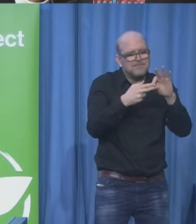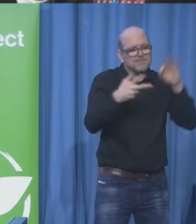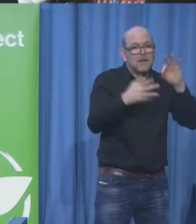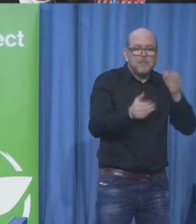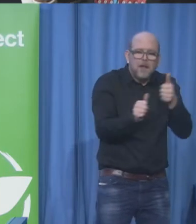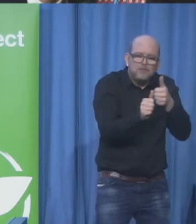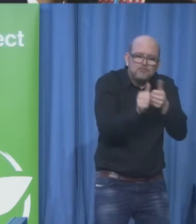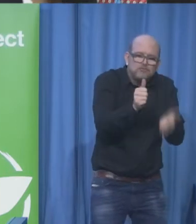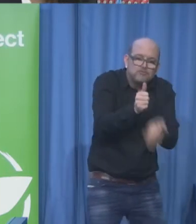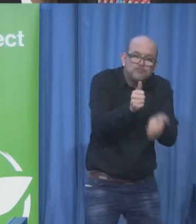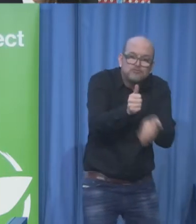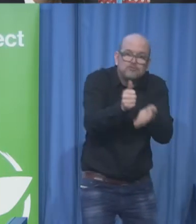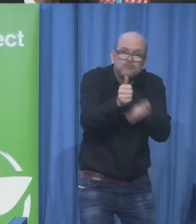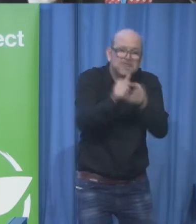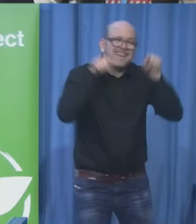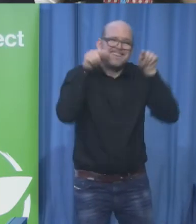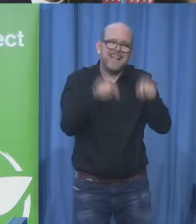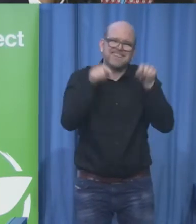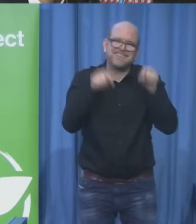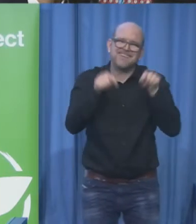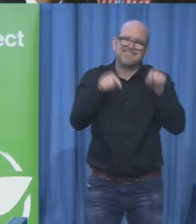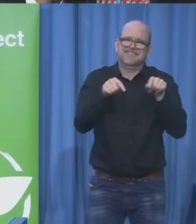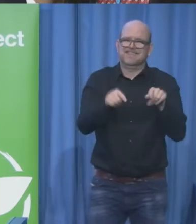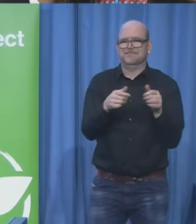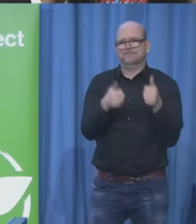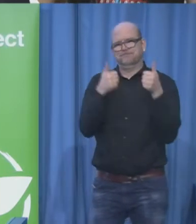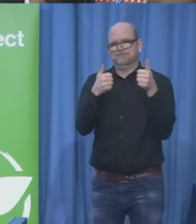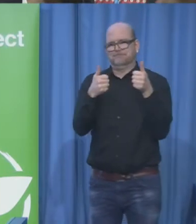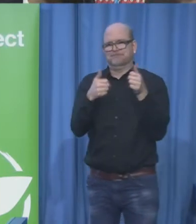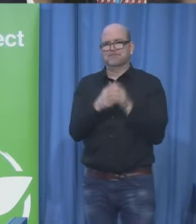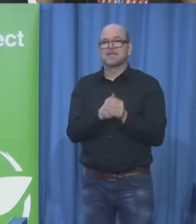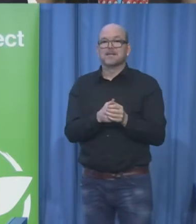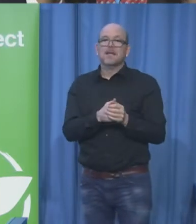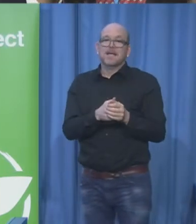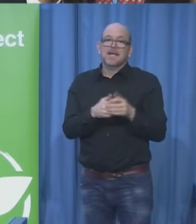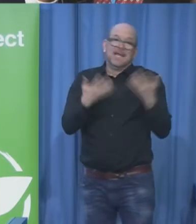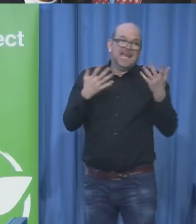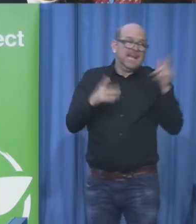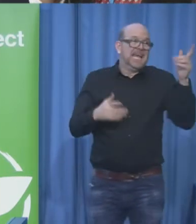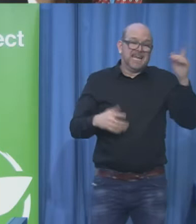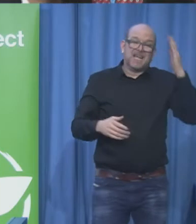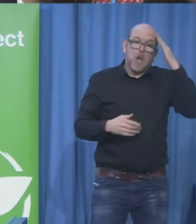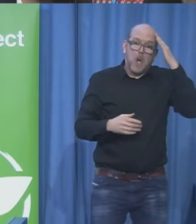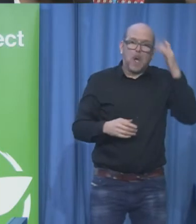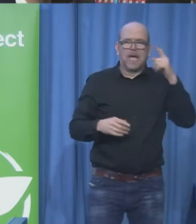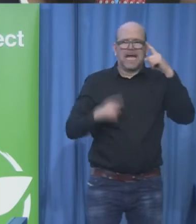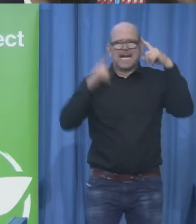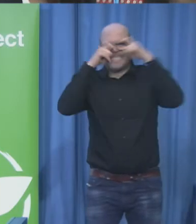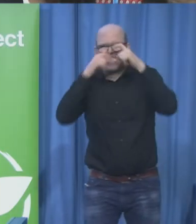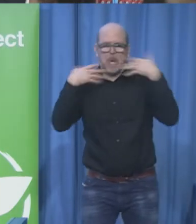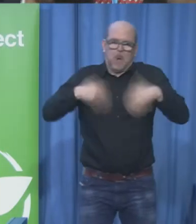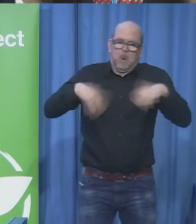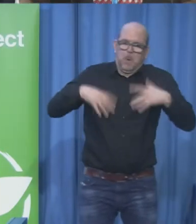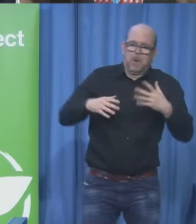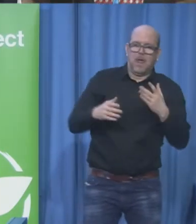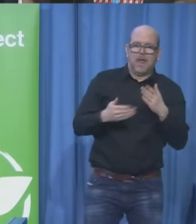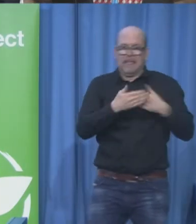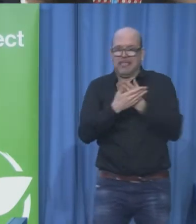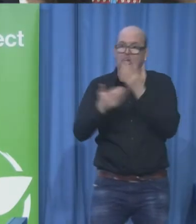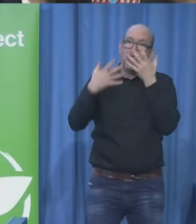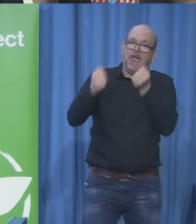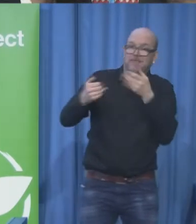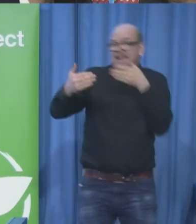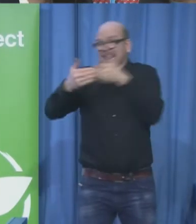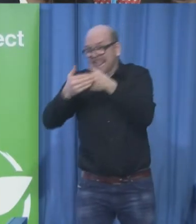that you're going to do, but we embrace that risk. We encourage you to go out and do those types of things, accept the challenge, accept the